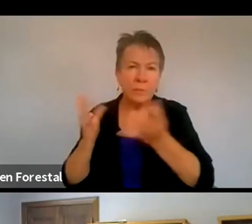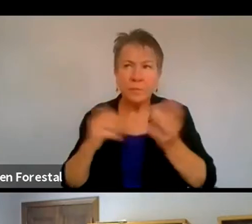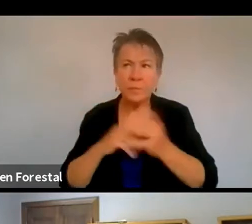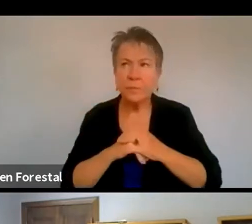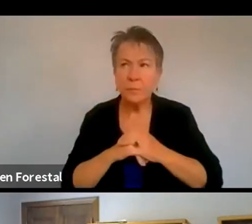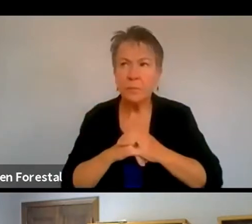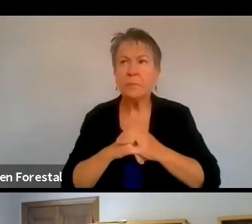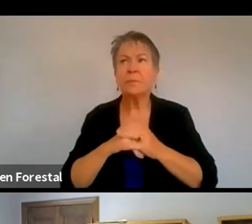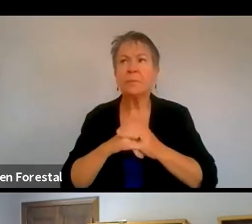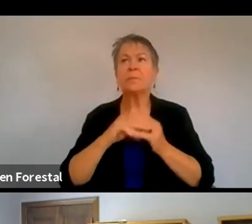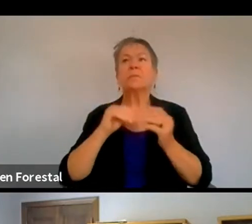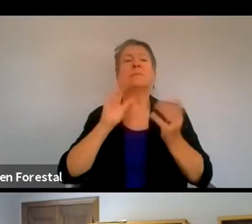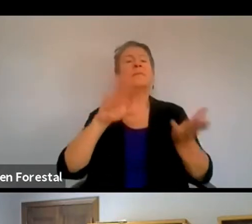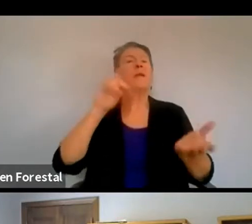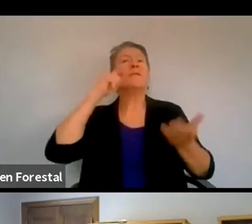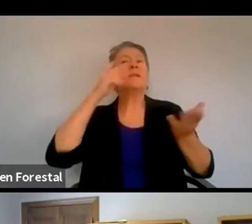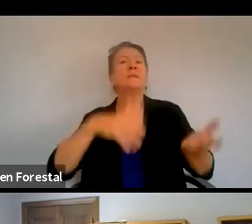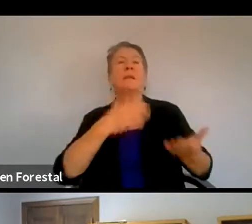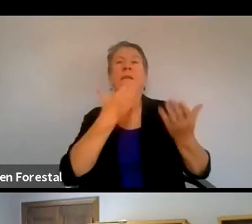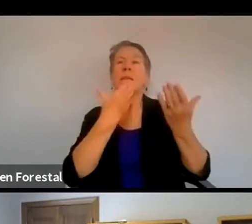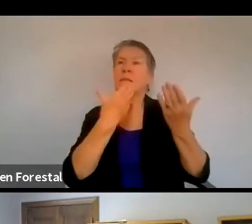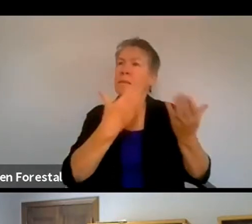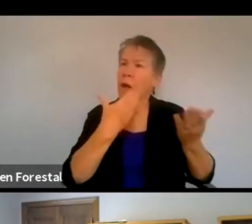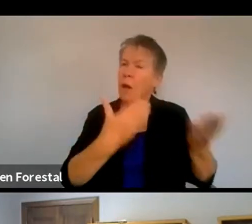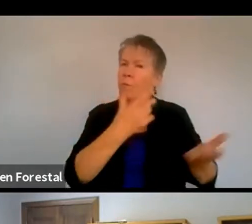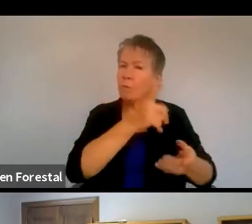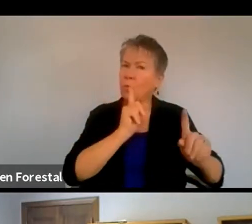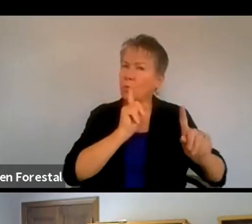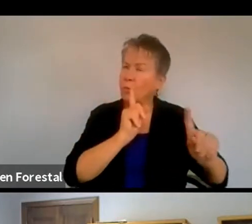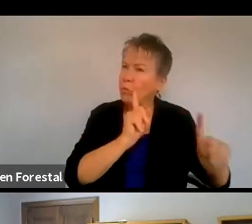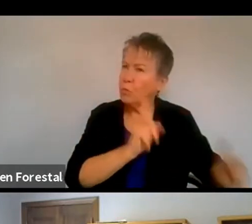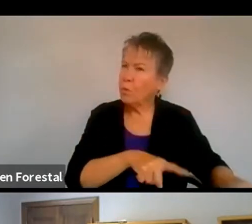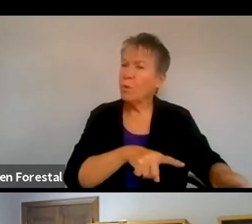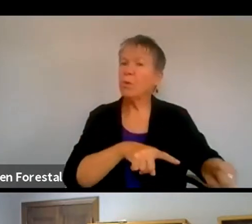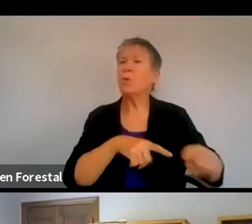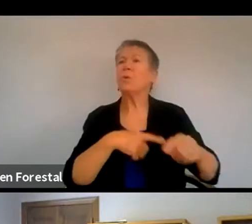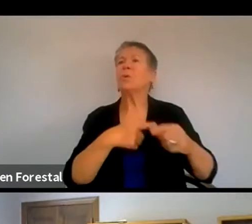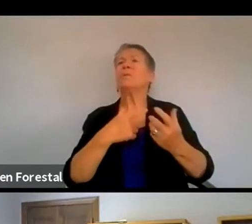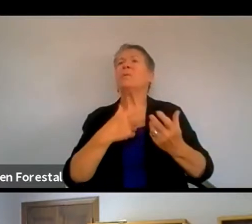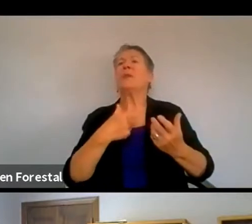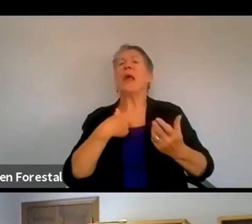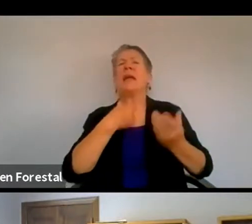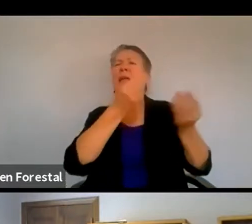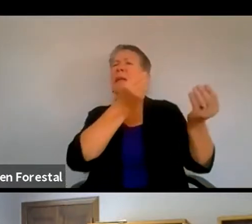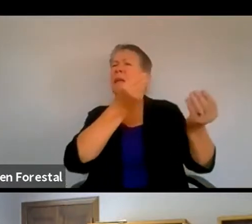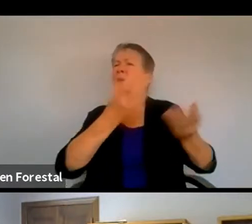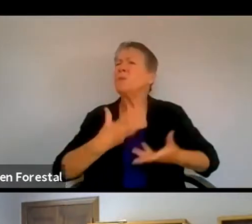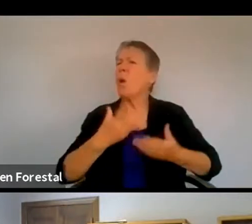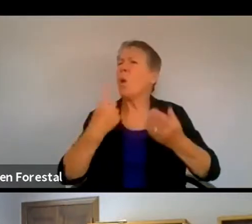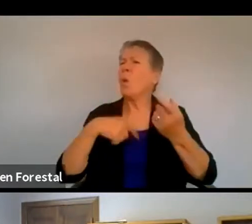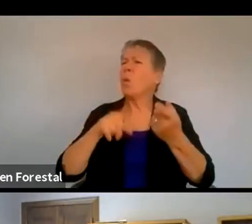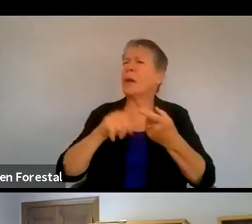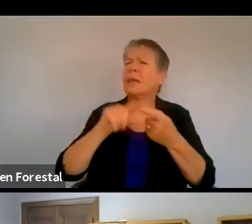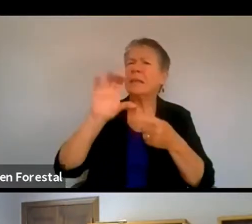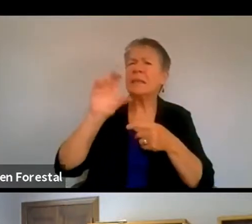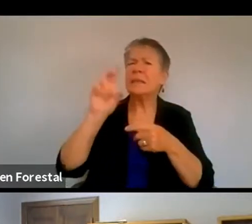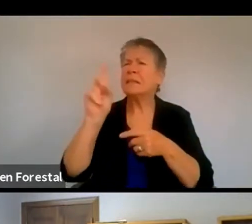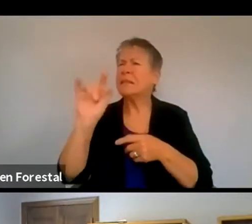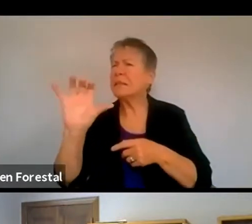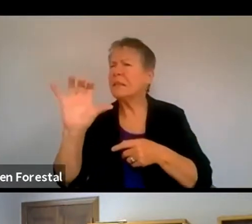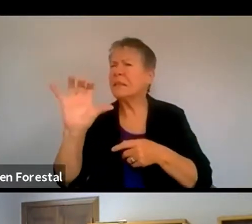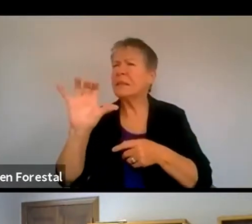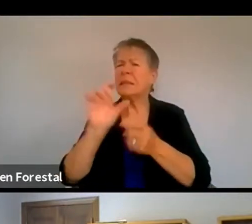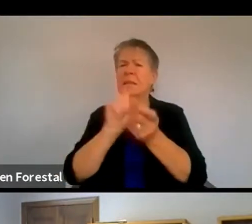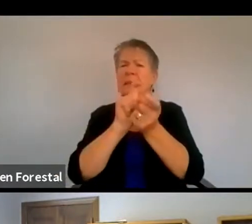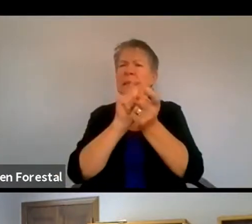thank you also for walking through the CDC's definition of close contact, which is obviously something that I particularly pay close